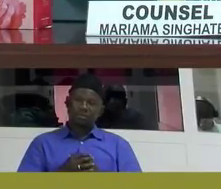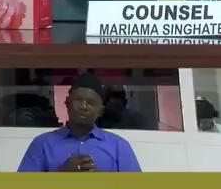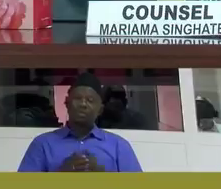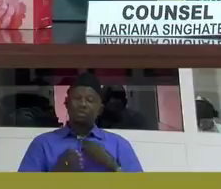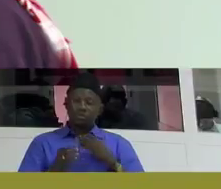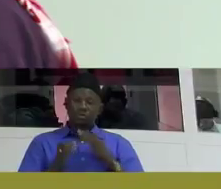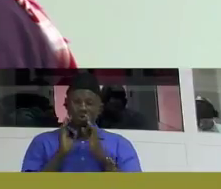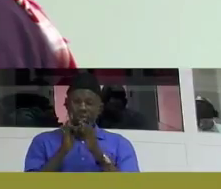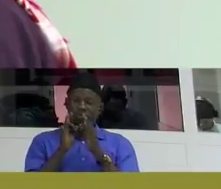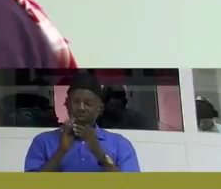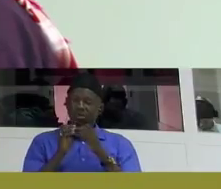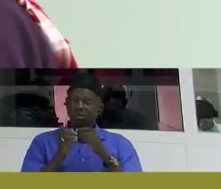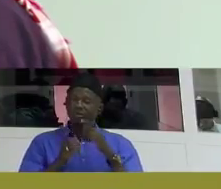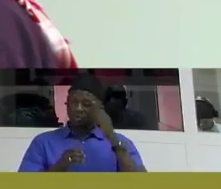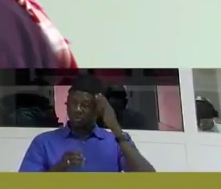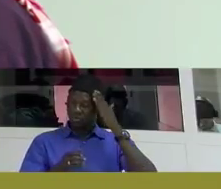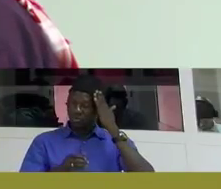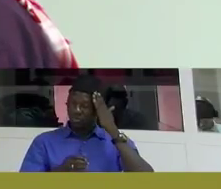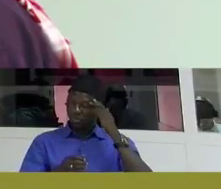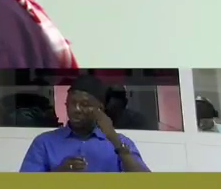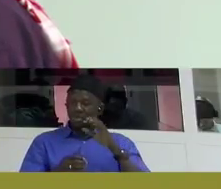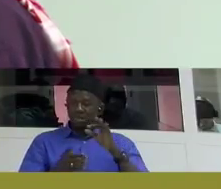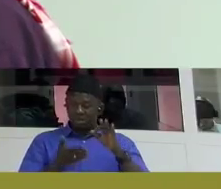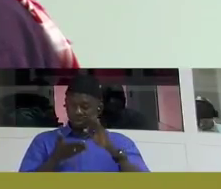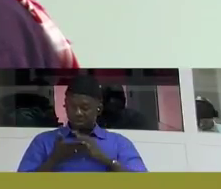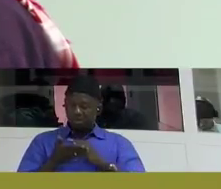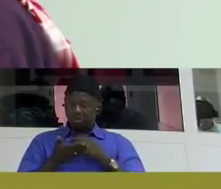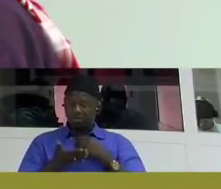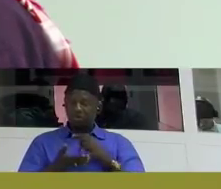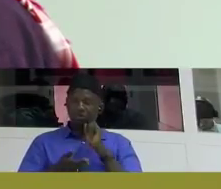to acknowledge receipt of your letter dated